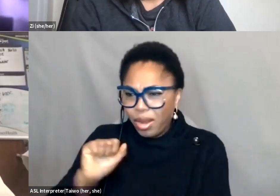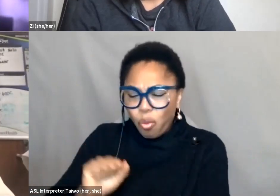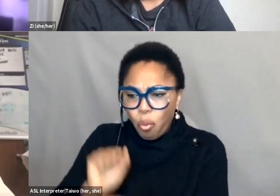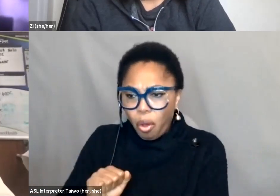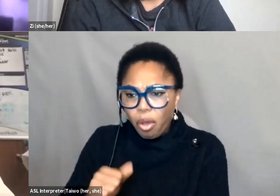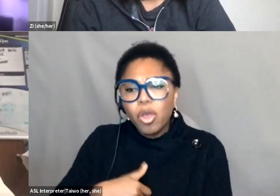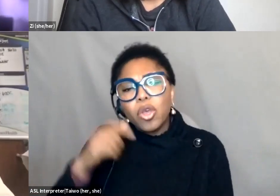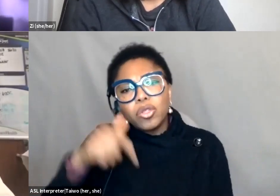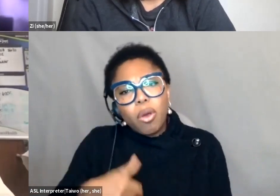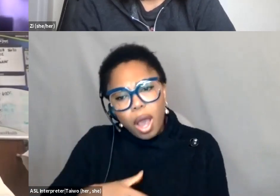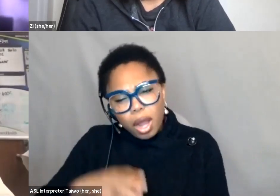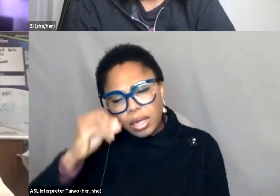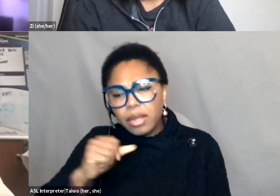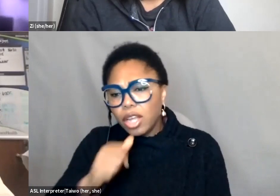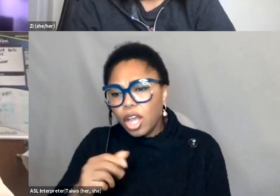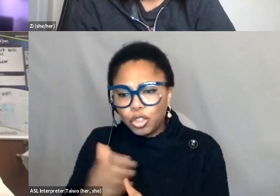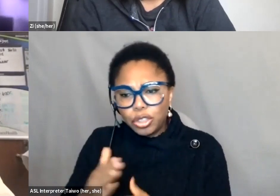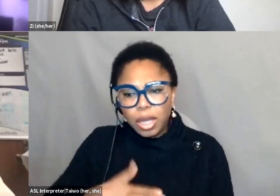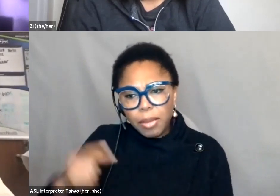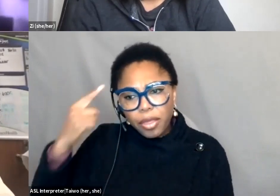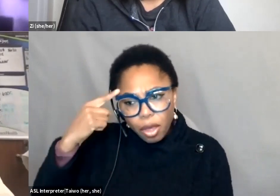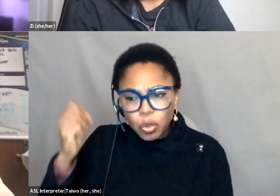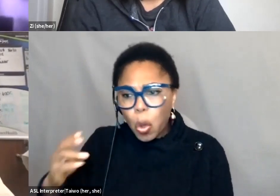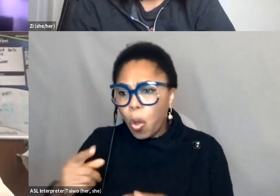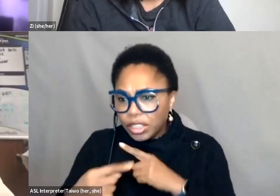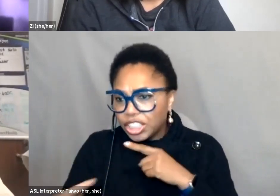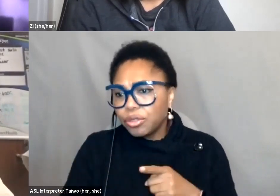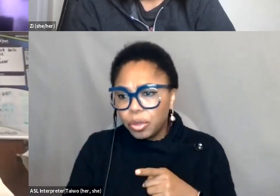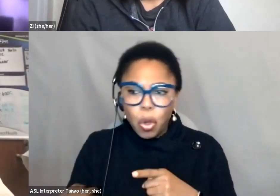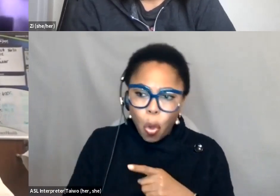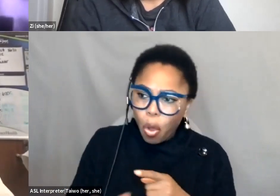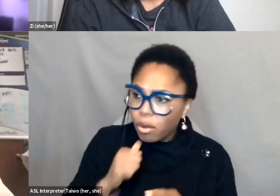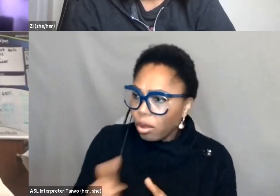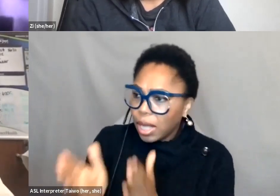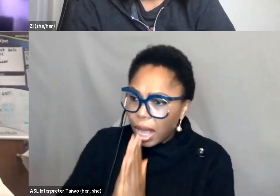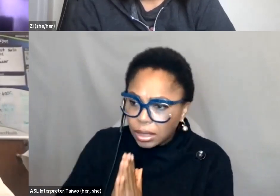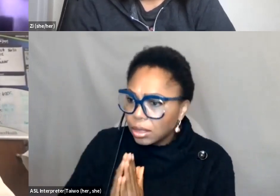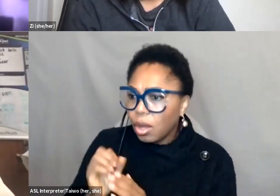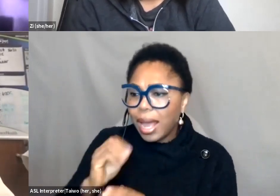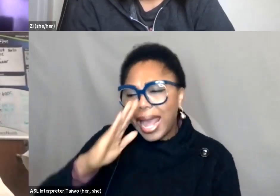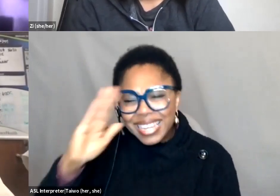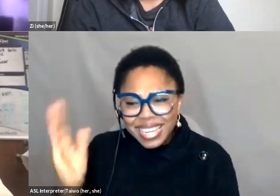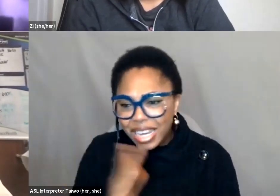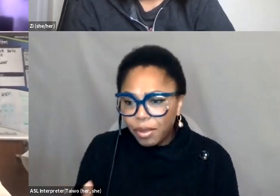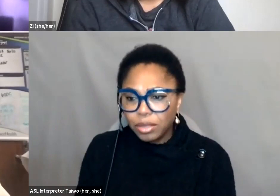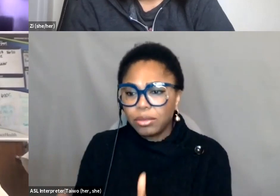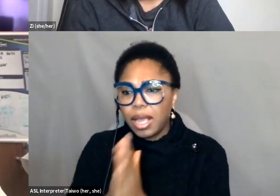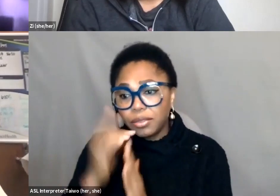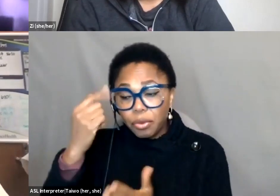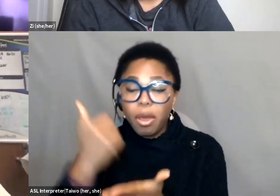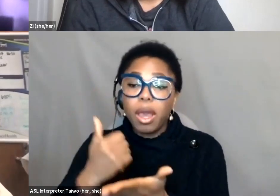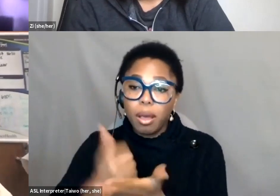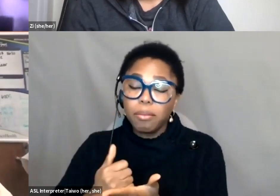to share my thoughts or disagree. I learned not to ask questions and never to ask for help.